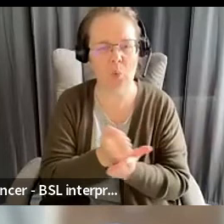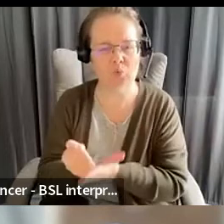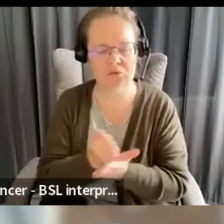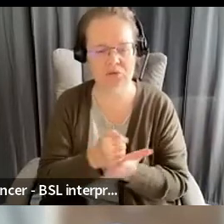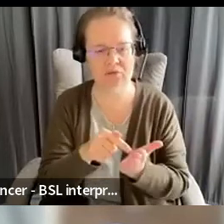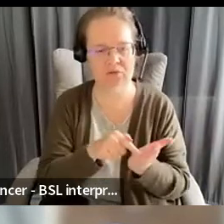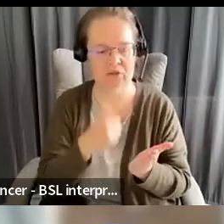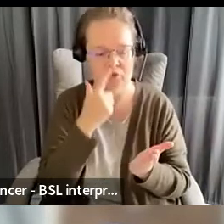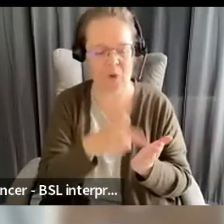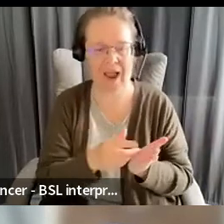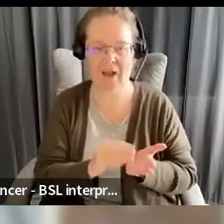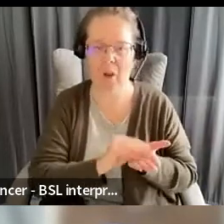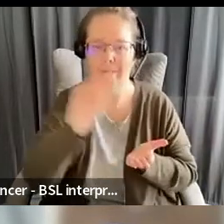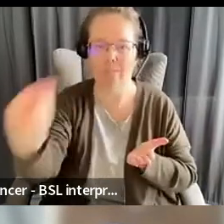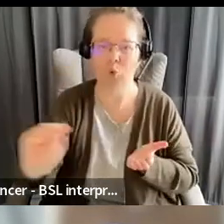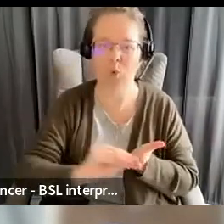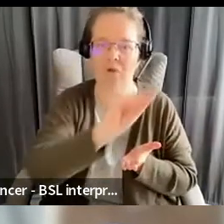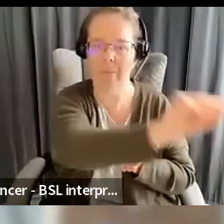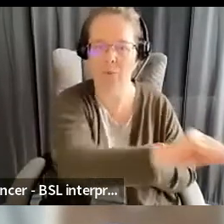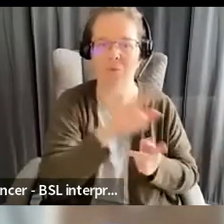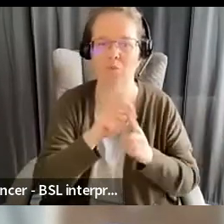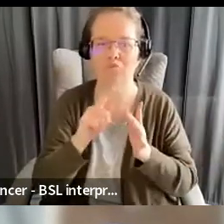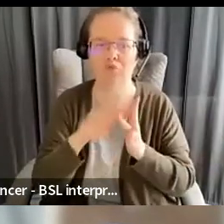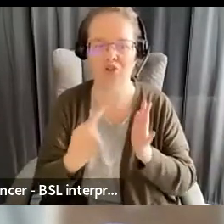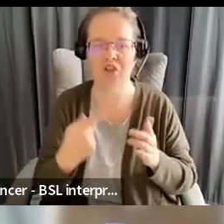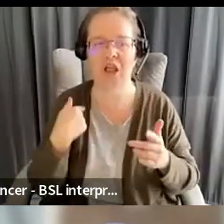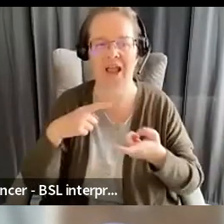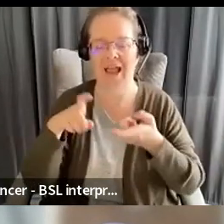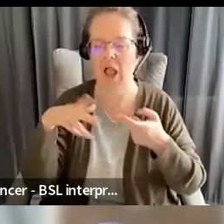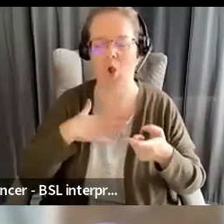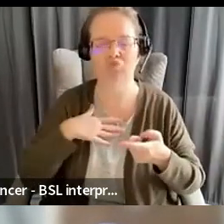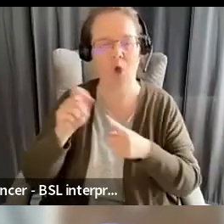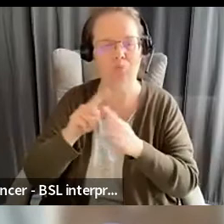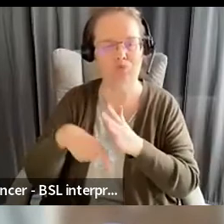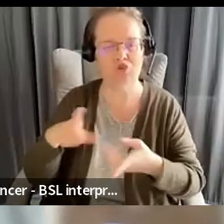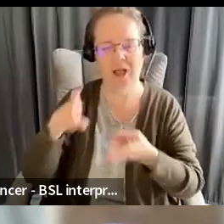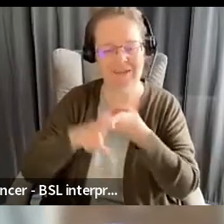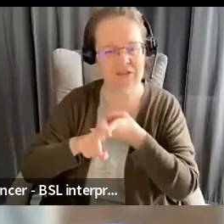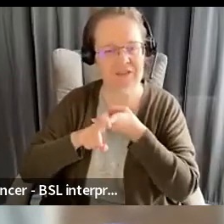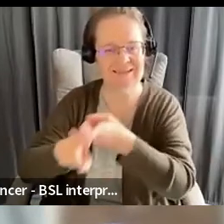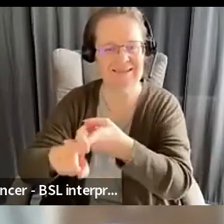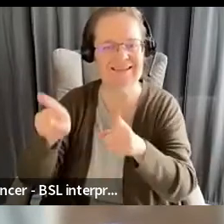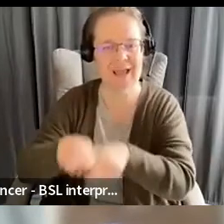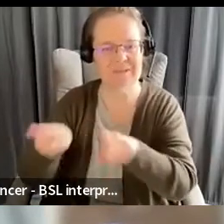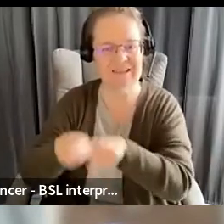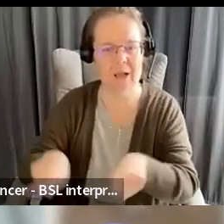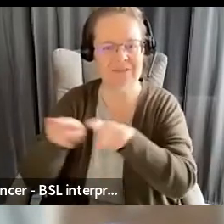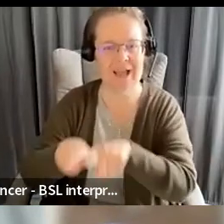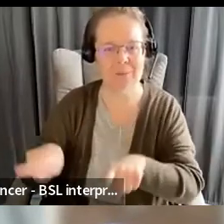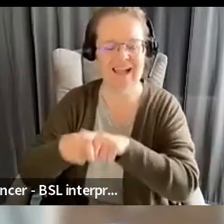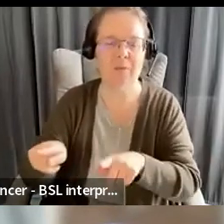other projects. I personally tend to work on jobs which stay working in the same thing on and on and on, which is what I'm doing just now